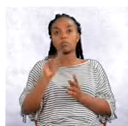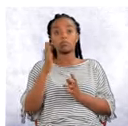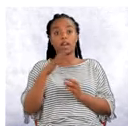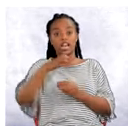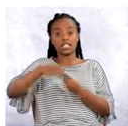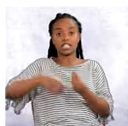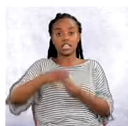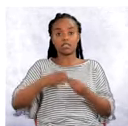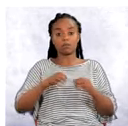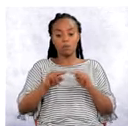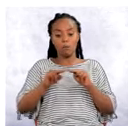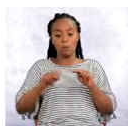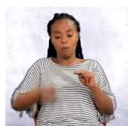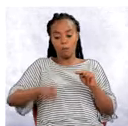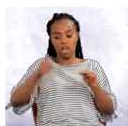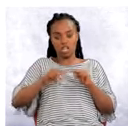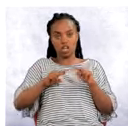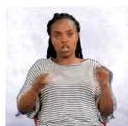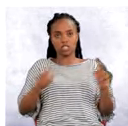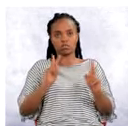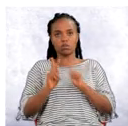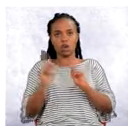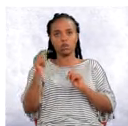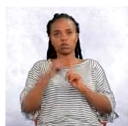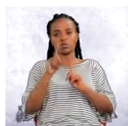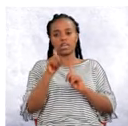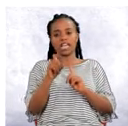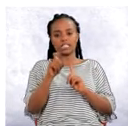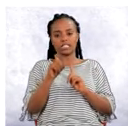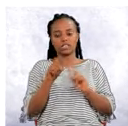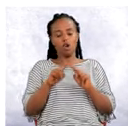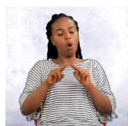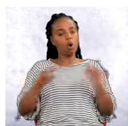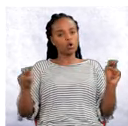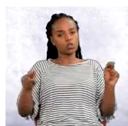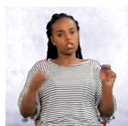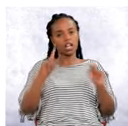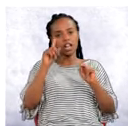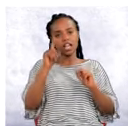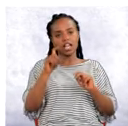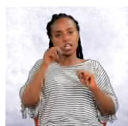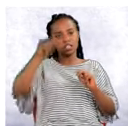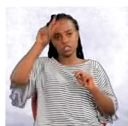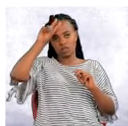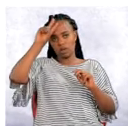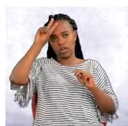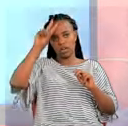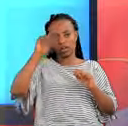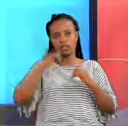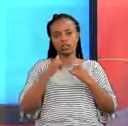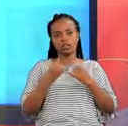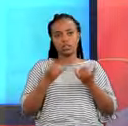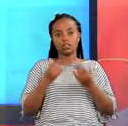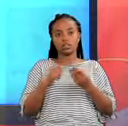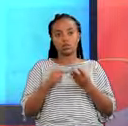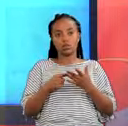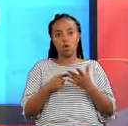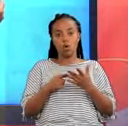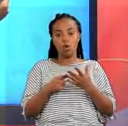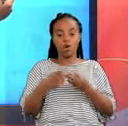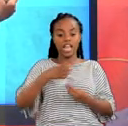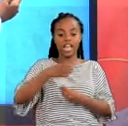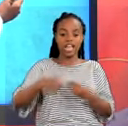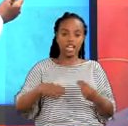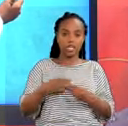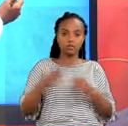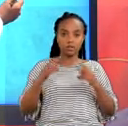is? Its major axis is parallel to x-axis, horizontal. It's x squared over a squared form. So, the ellipse